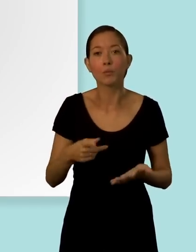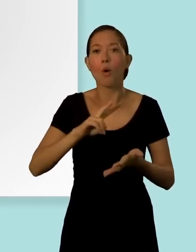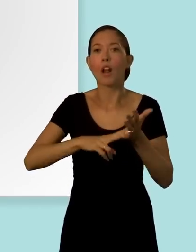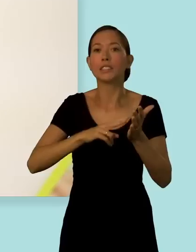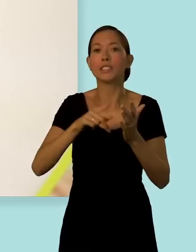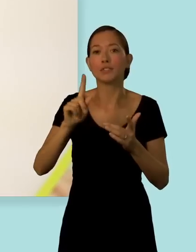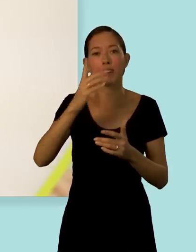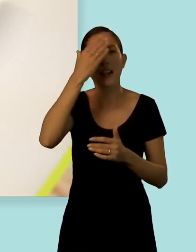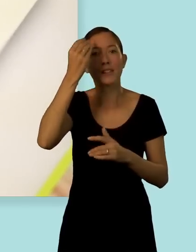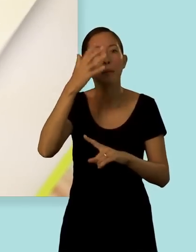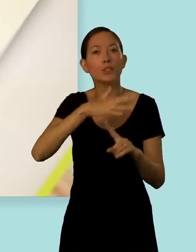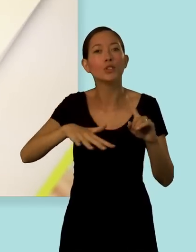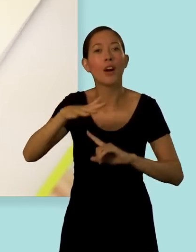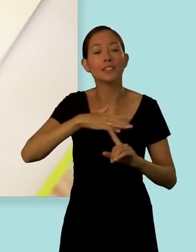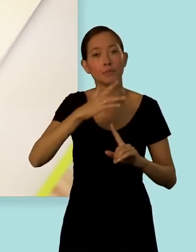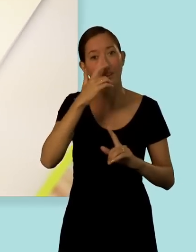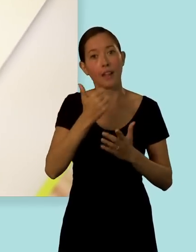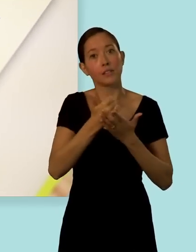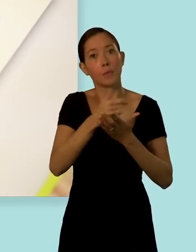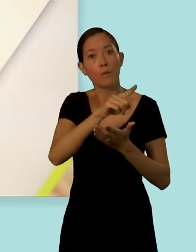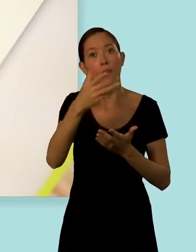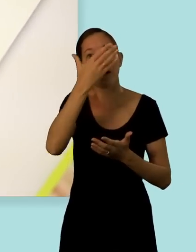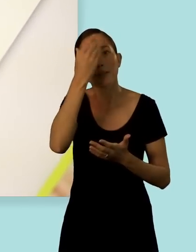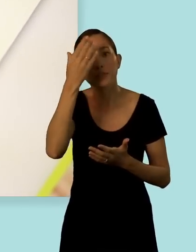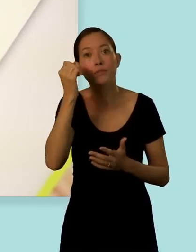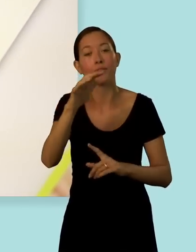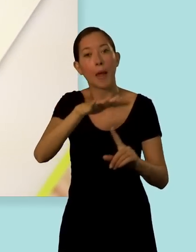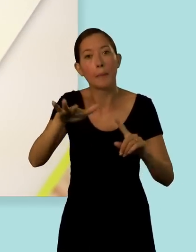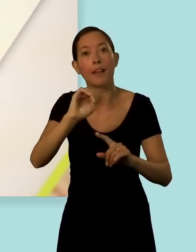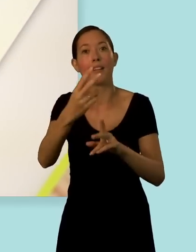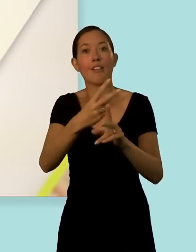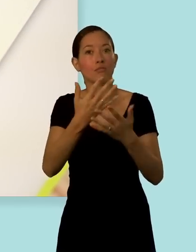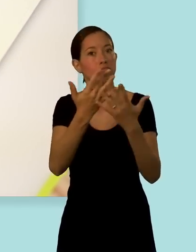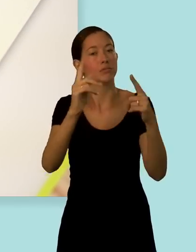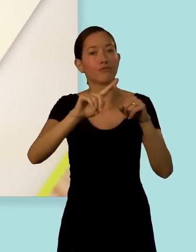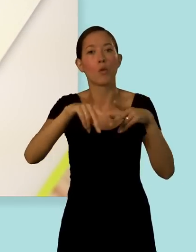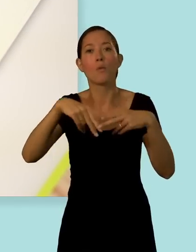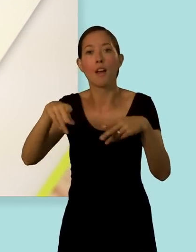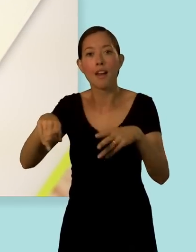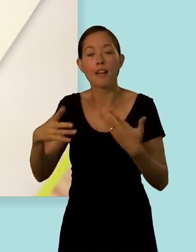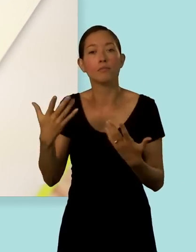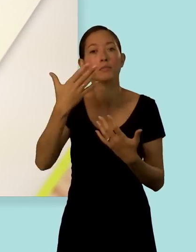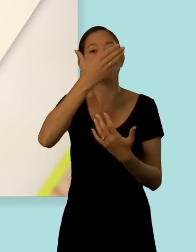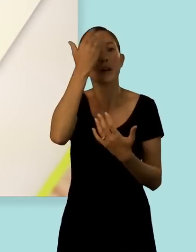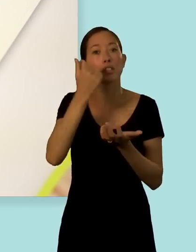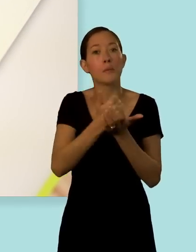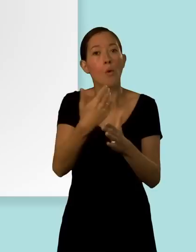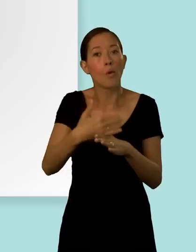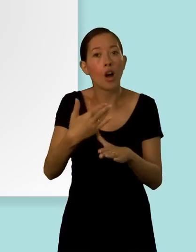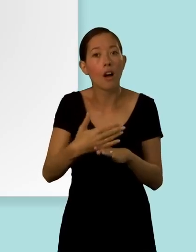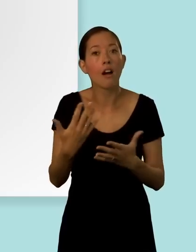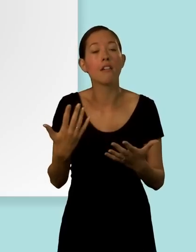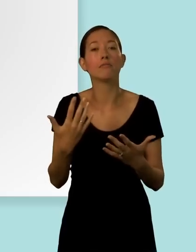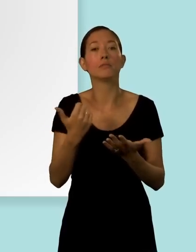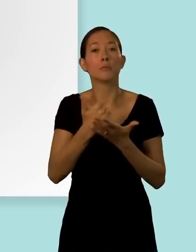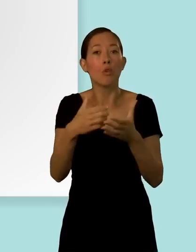Advice Bureau. Organisations such as Alzheimer's Society can support people with dementia, their families and carers in a range of ways.